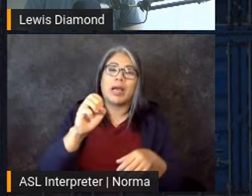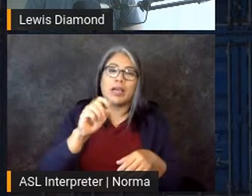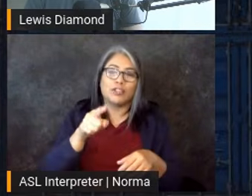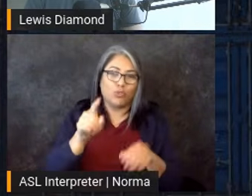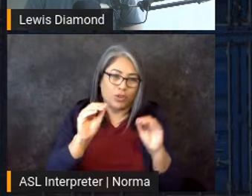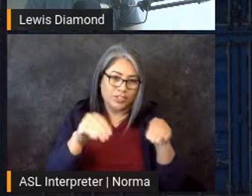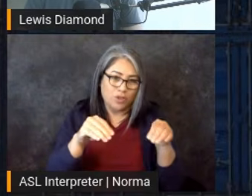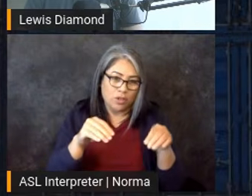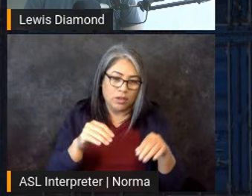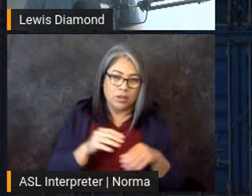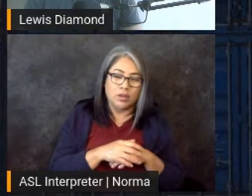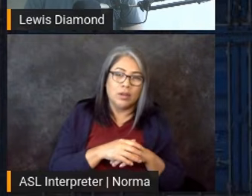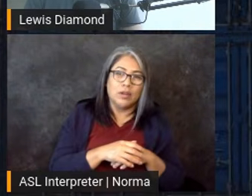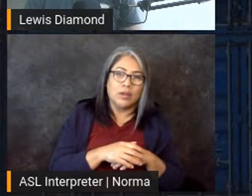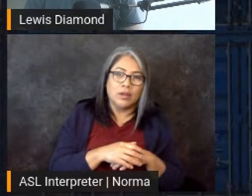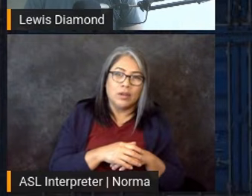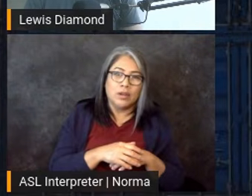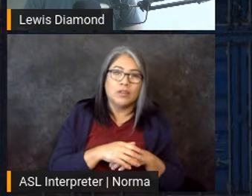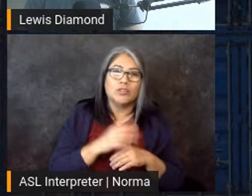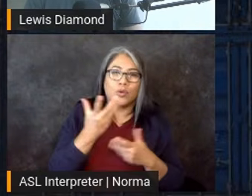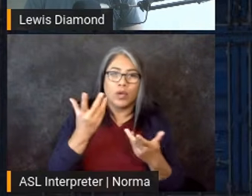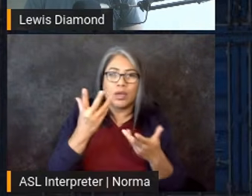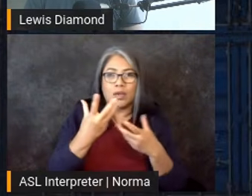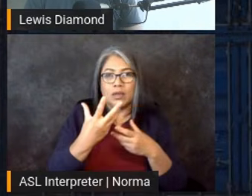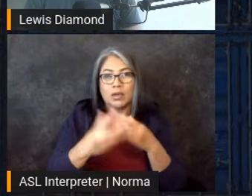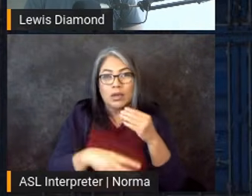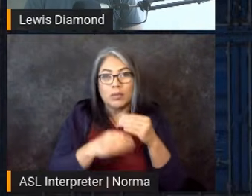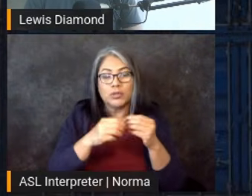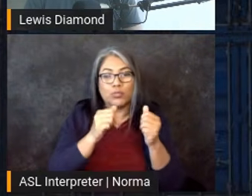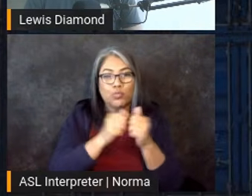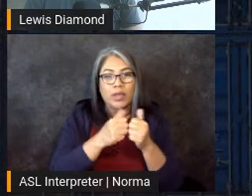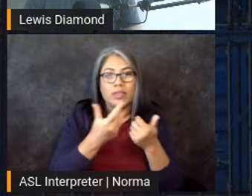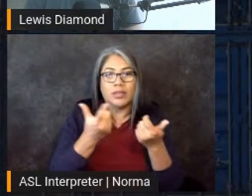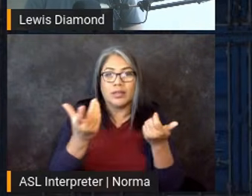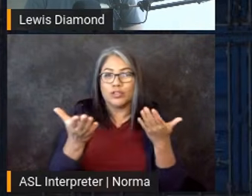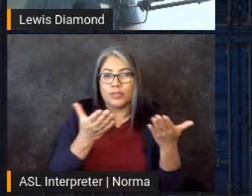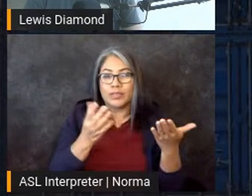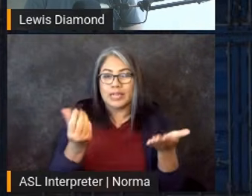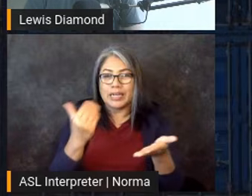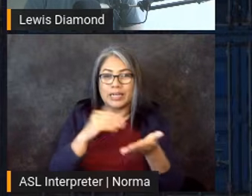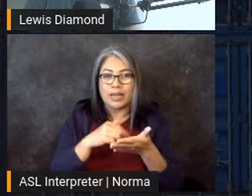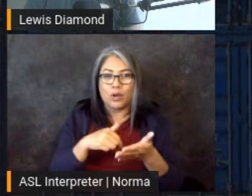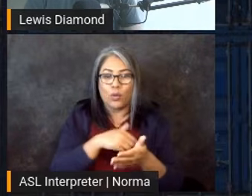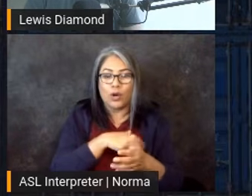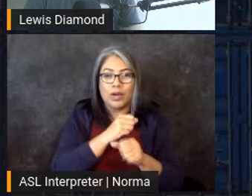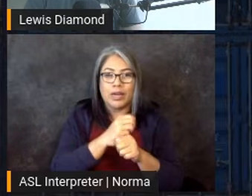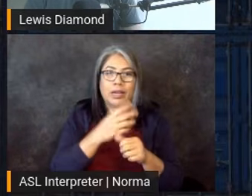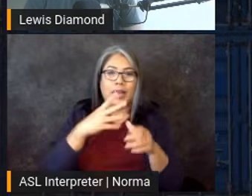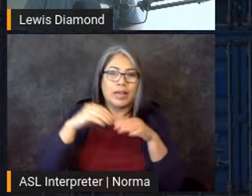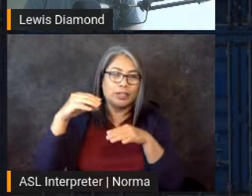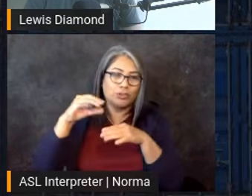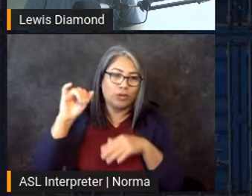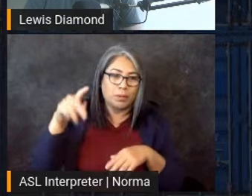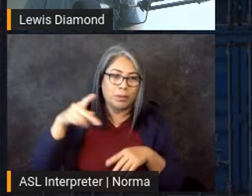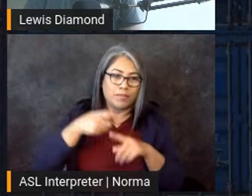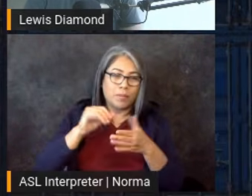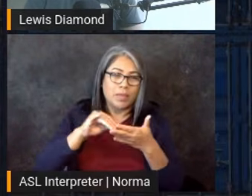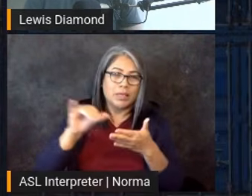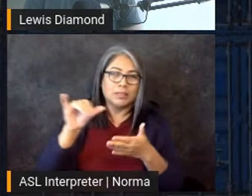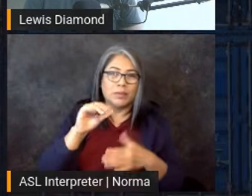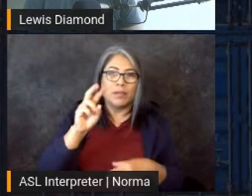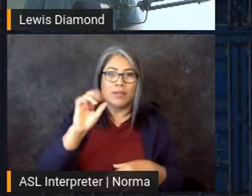so this comes with a load balancer service, and again, we're getting an external IP from that same VIP